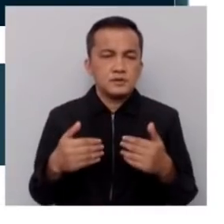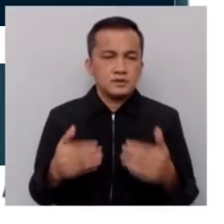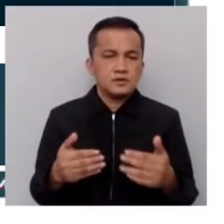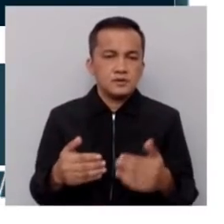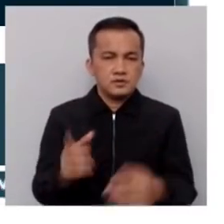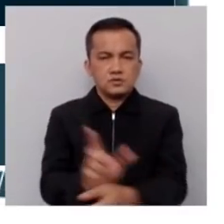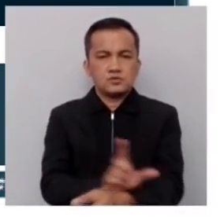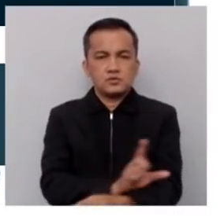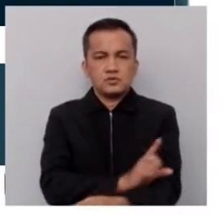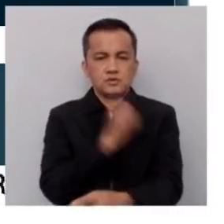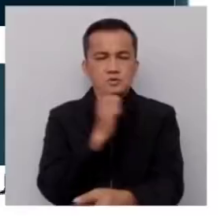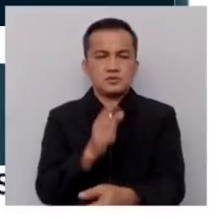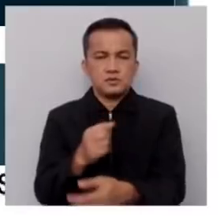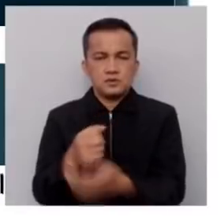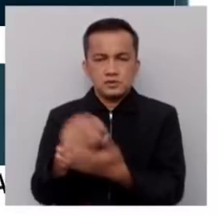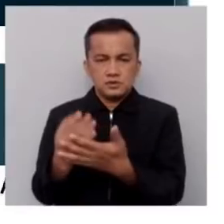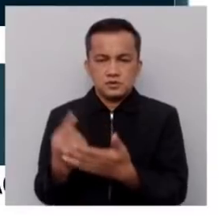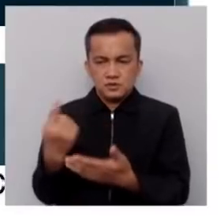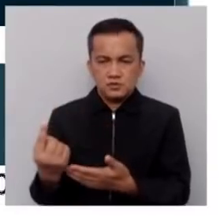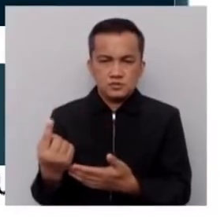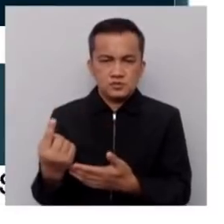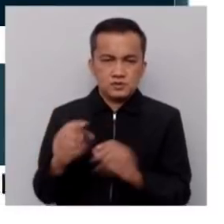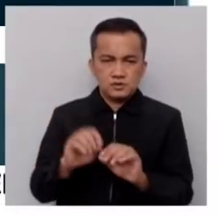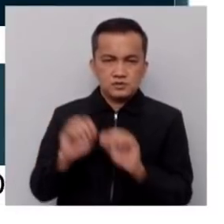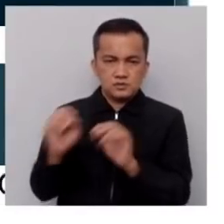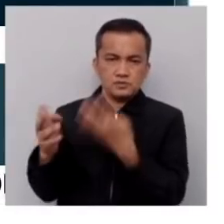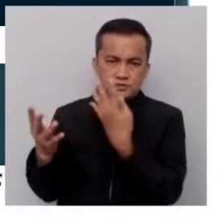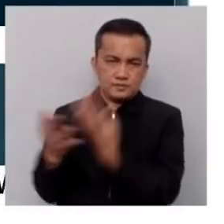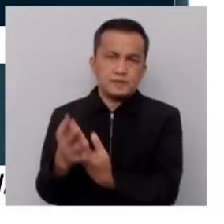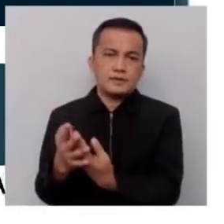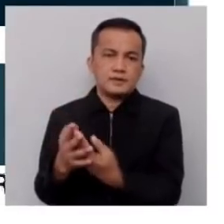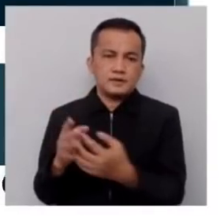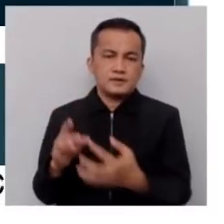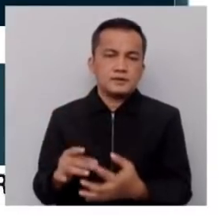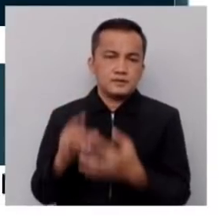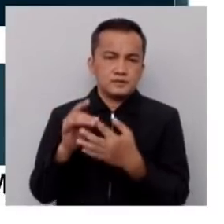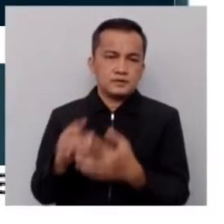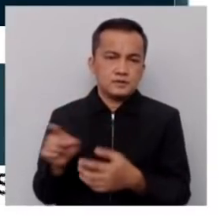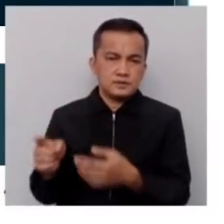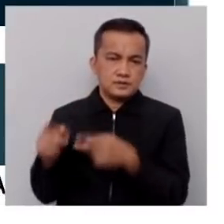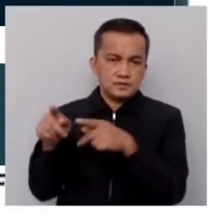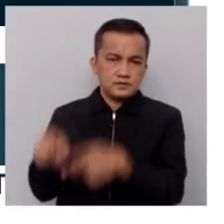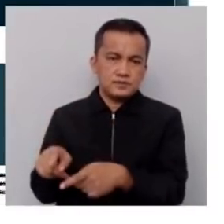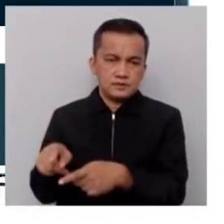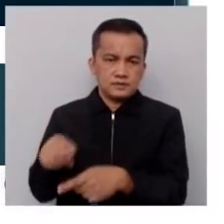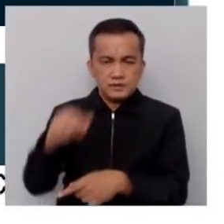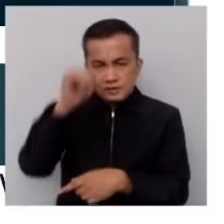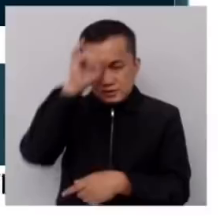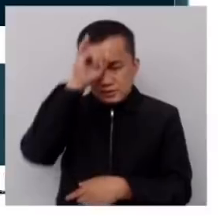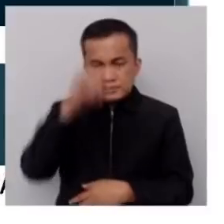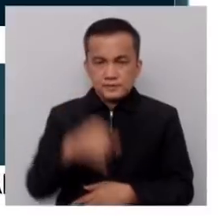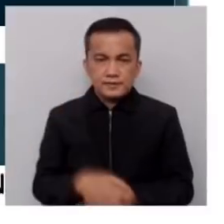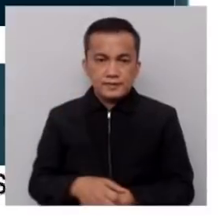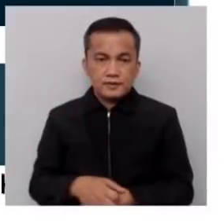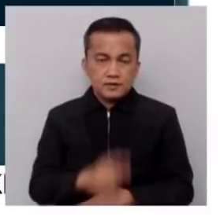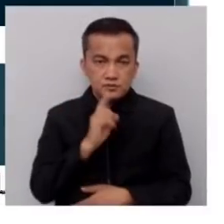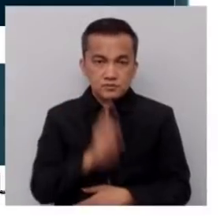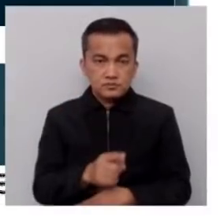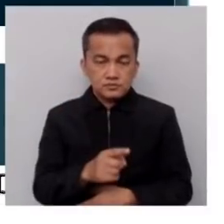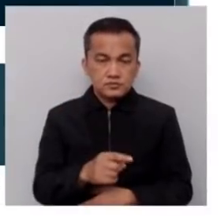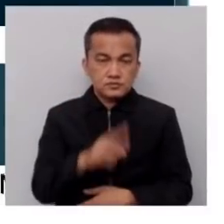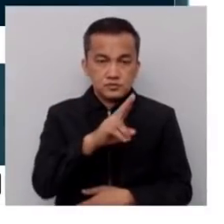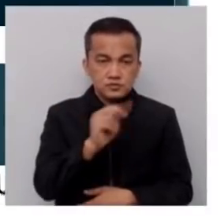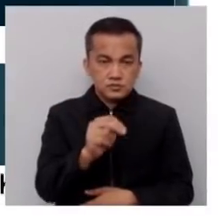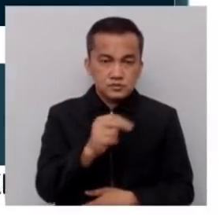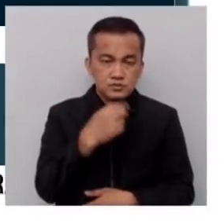long for somebody to be unjustly incarcerated, especially if that particular person is innocent. In fact, let's remember that the United